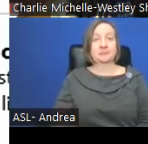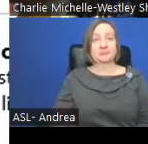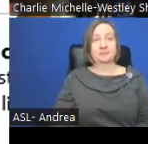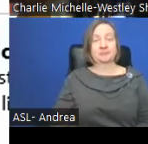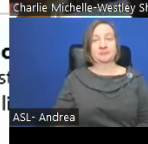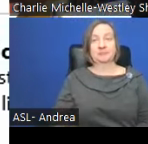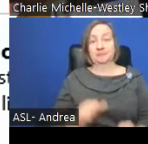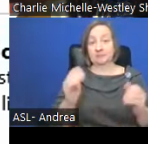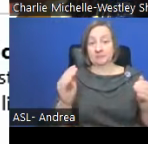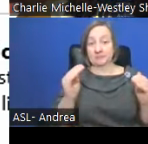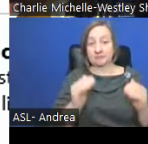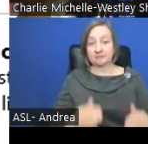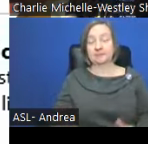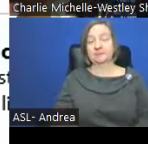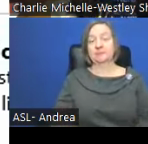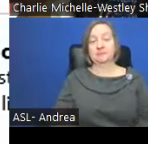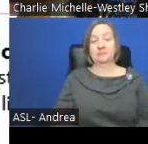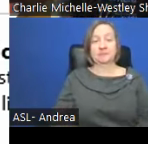Can we move on?